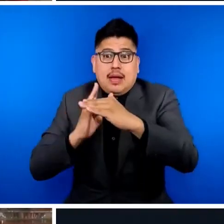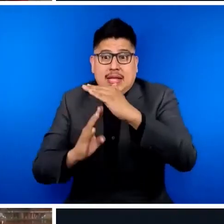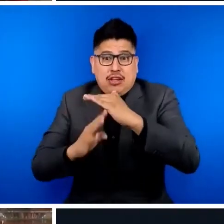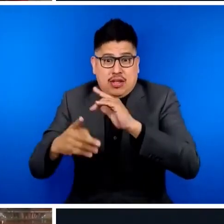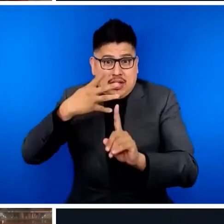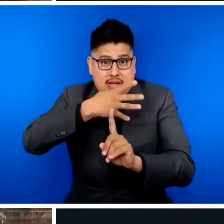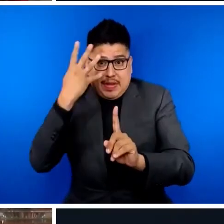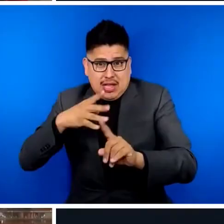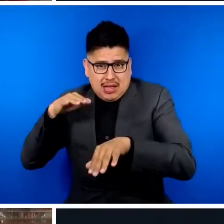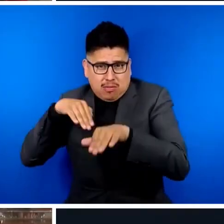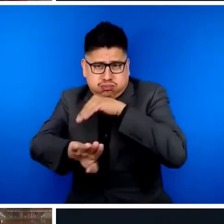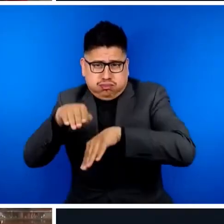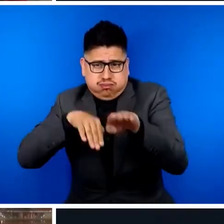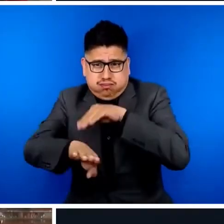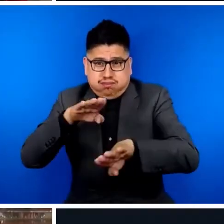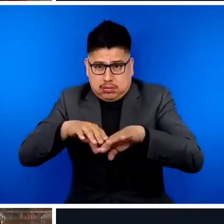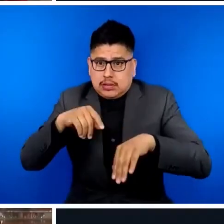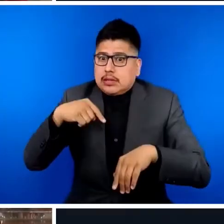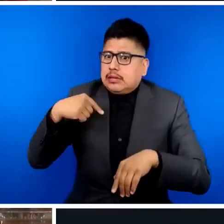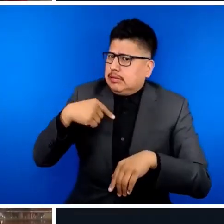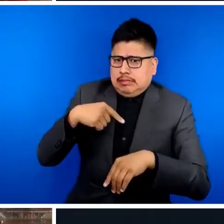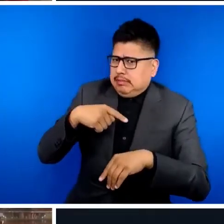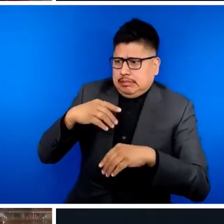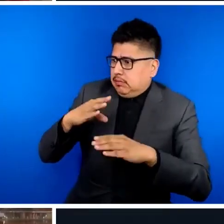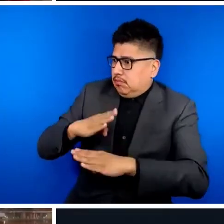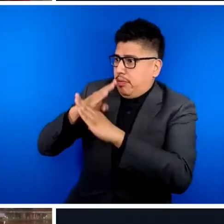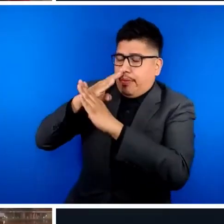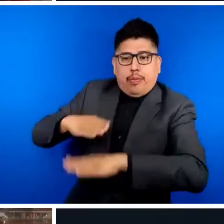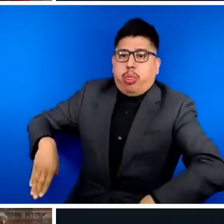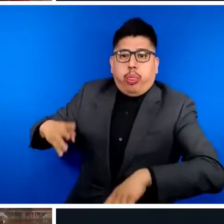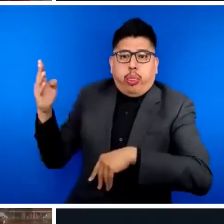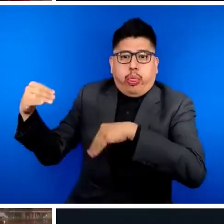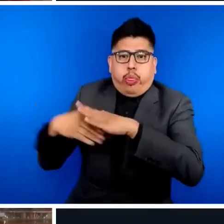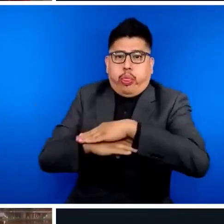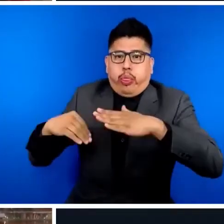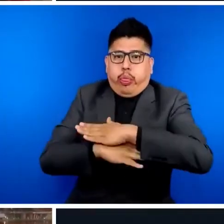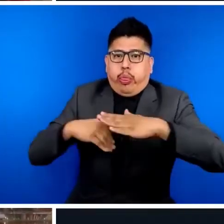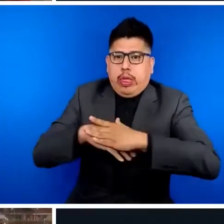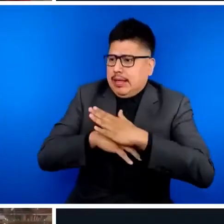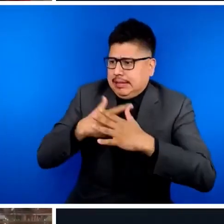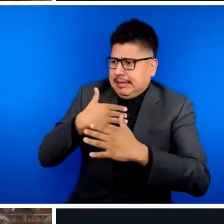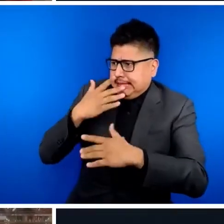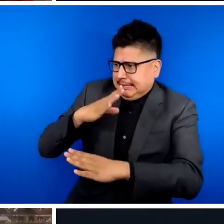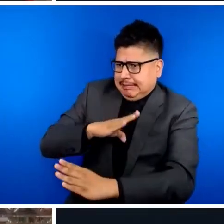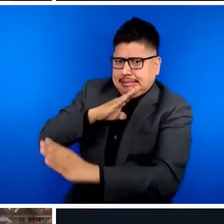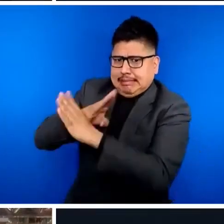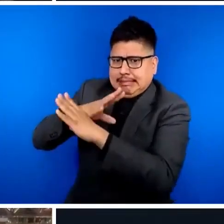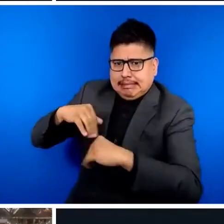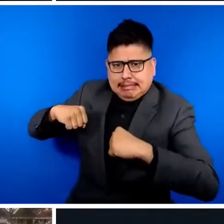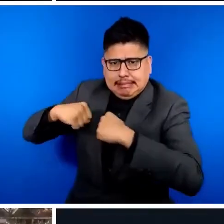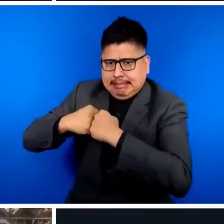we now have the strongest and most secure border in American history by far.